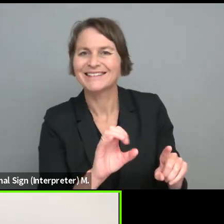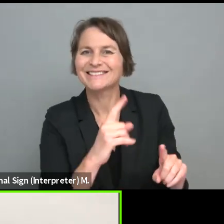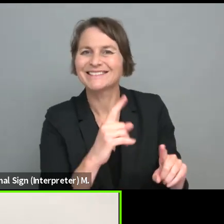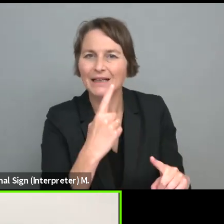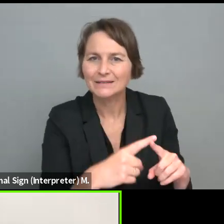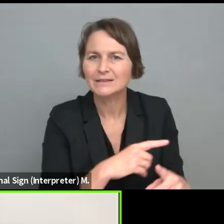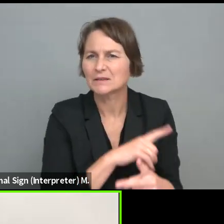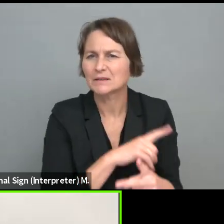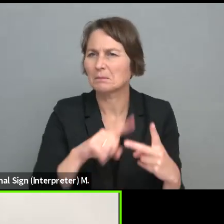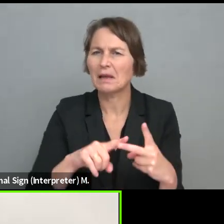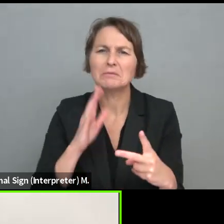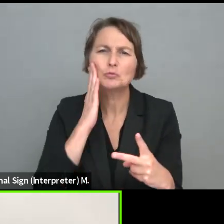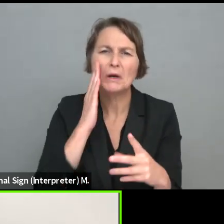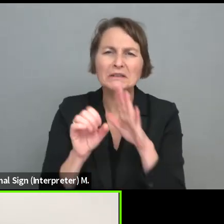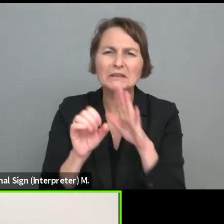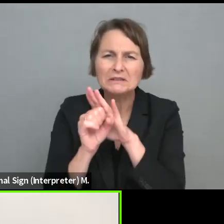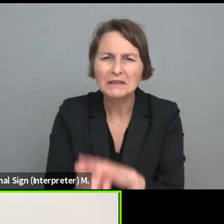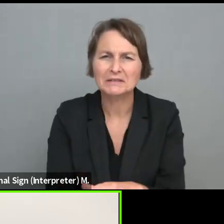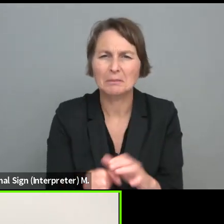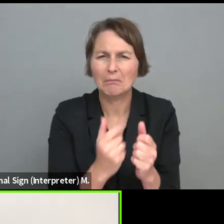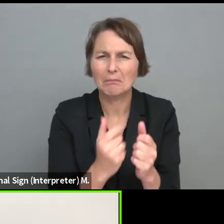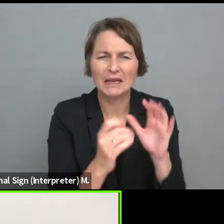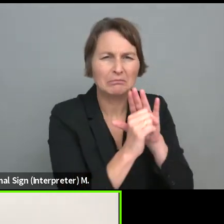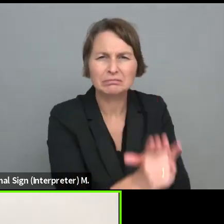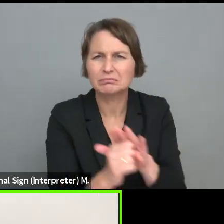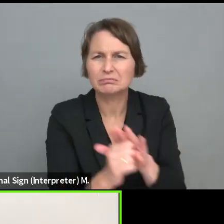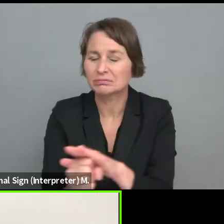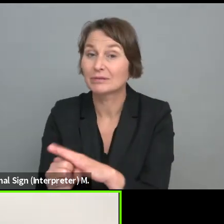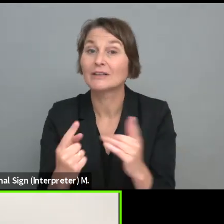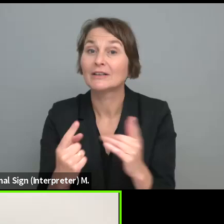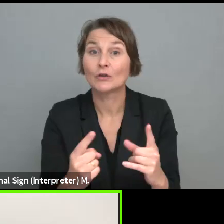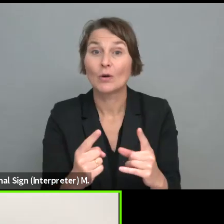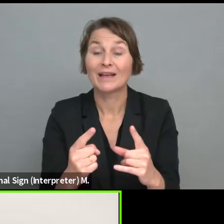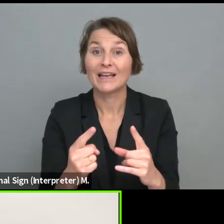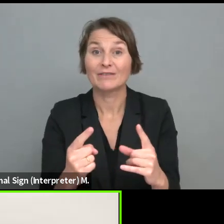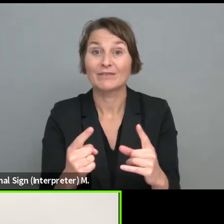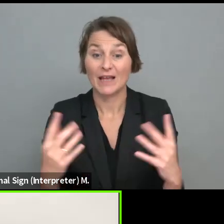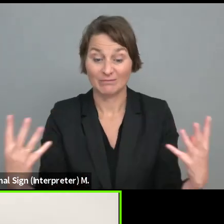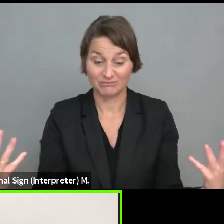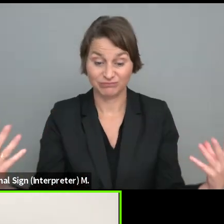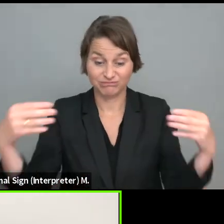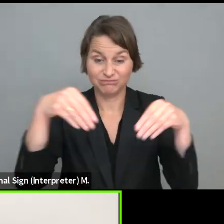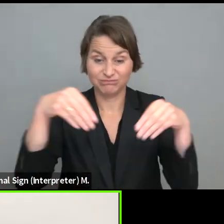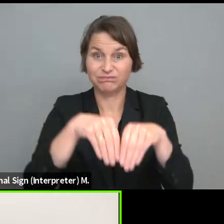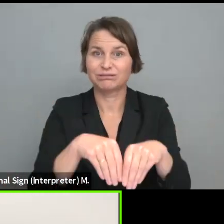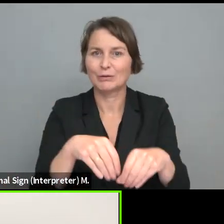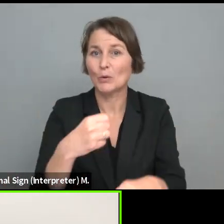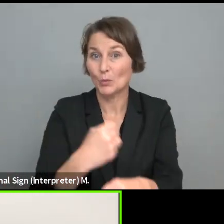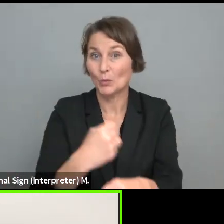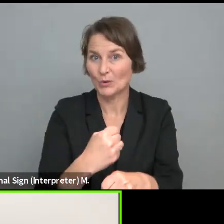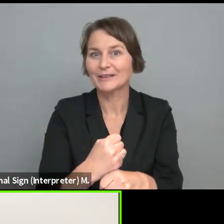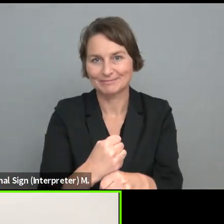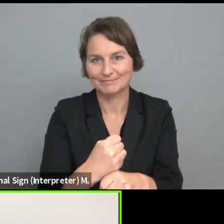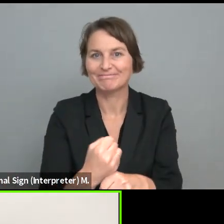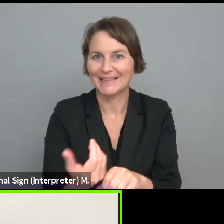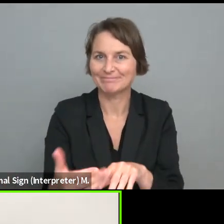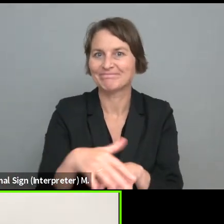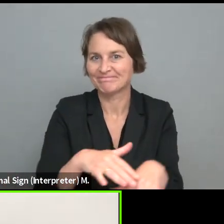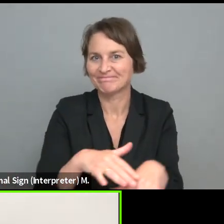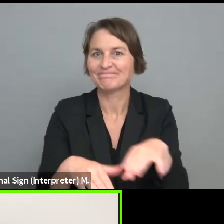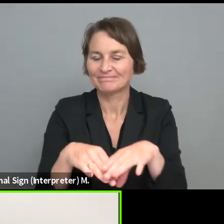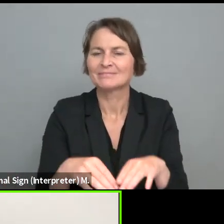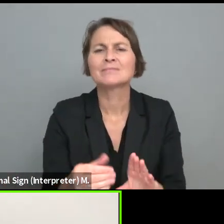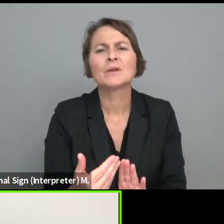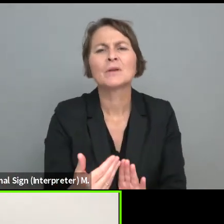the workplace, all of those things, sort of hold over. And I think Iris was saying it, when we tackle